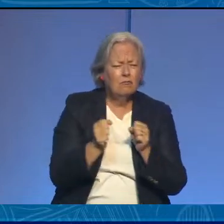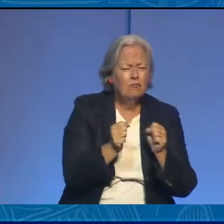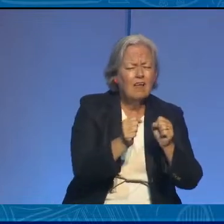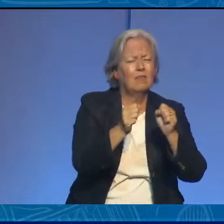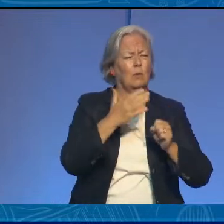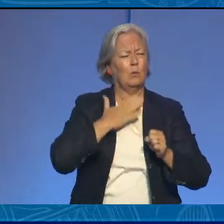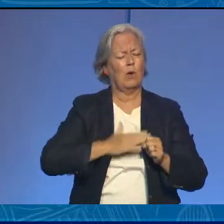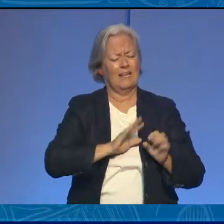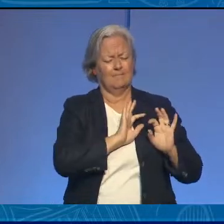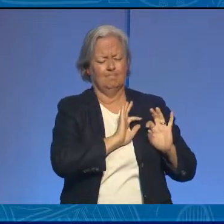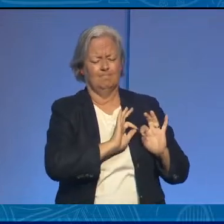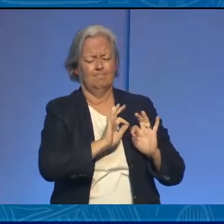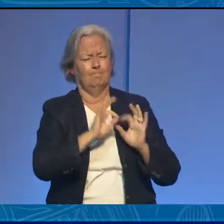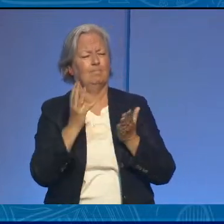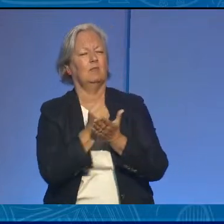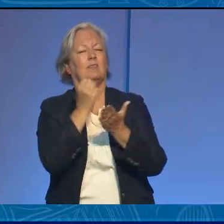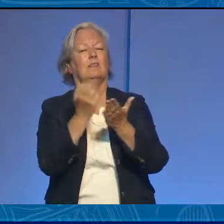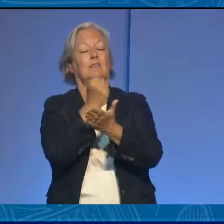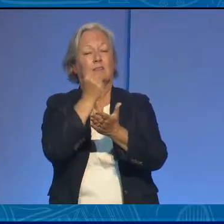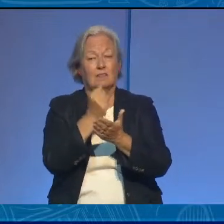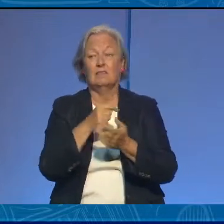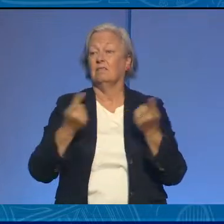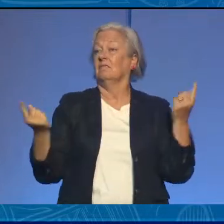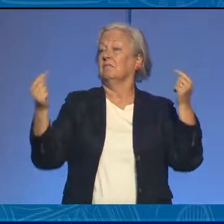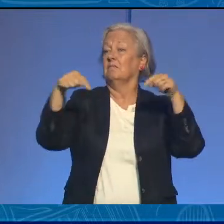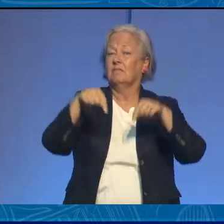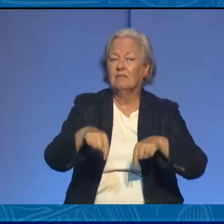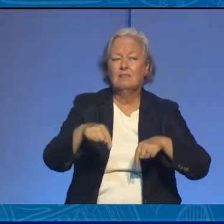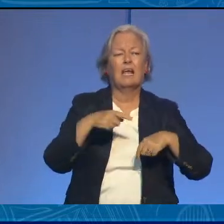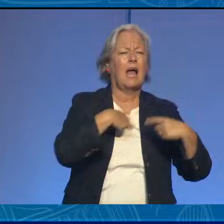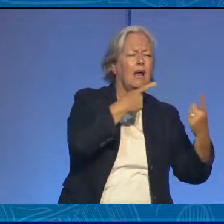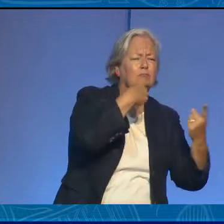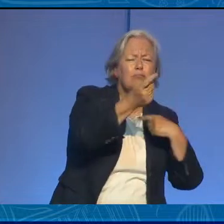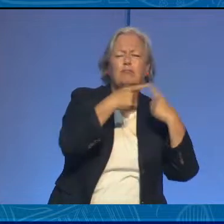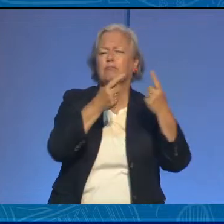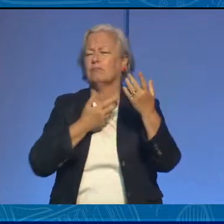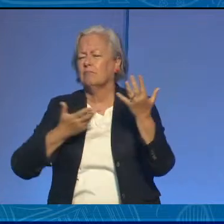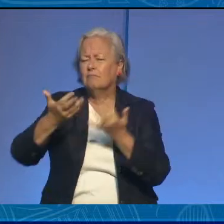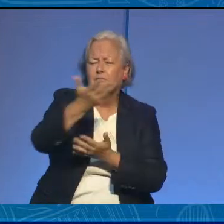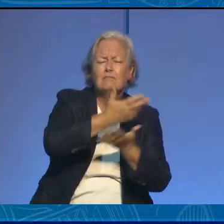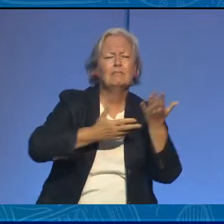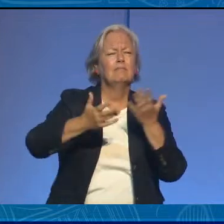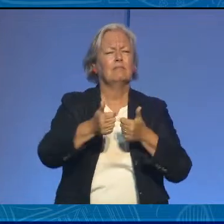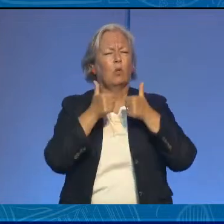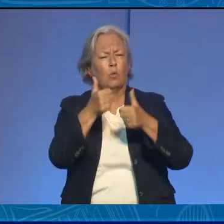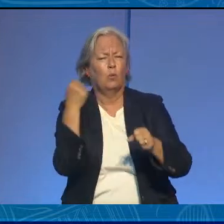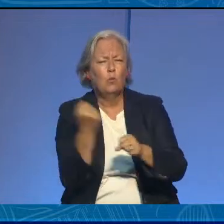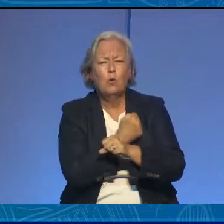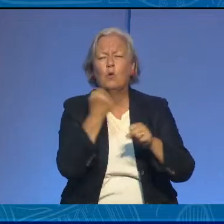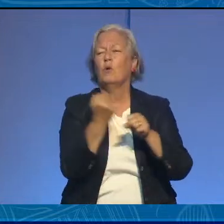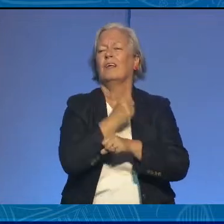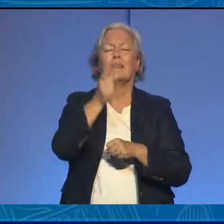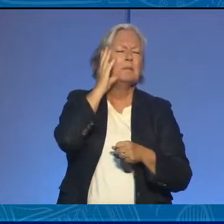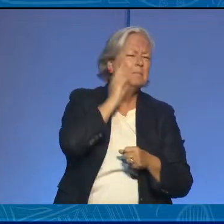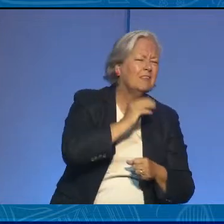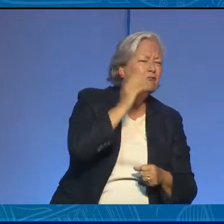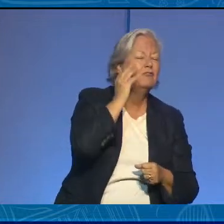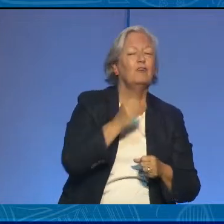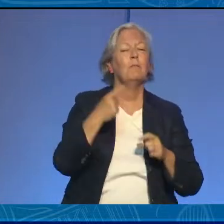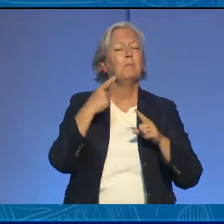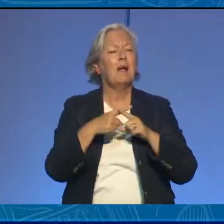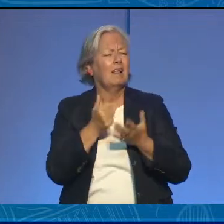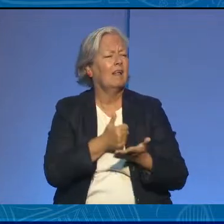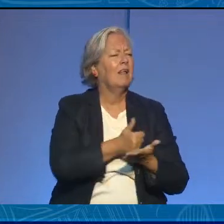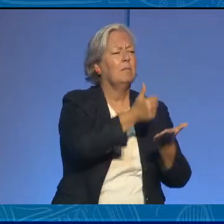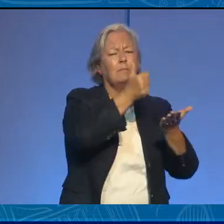Throughout this conference, we have exchanged knowledge, good practices, experiences, and even offers of help.